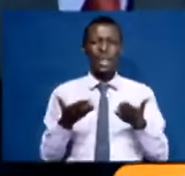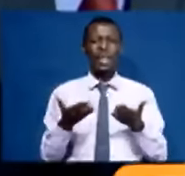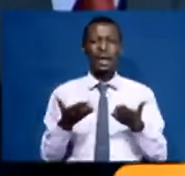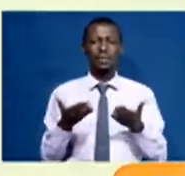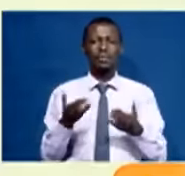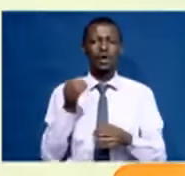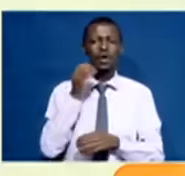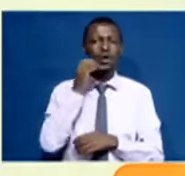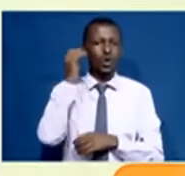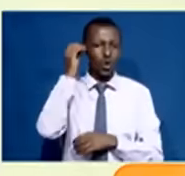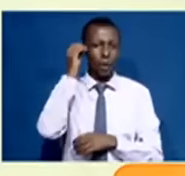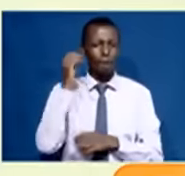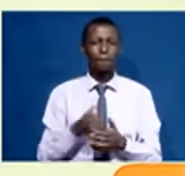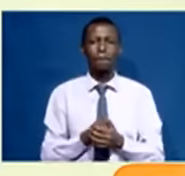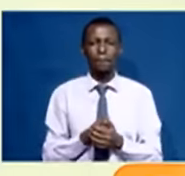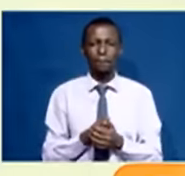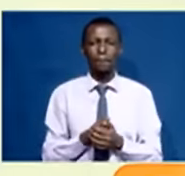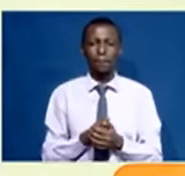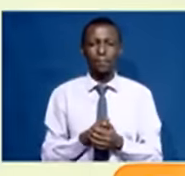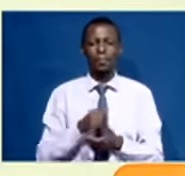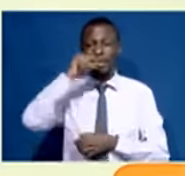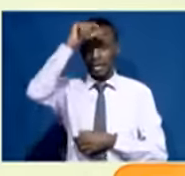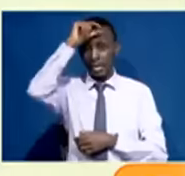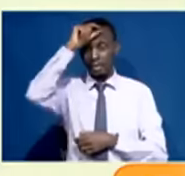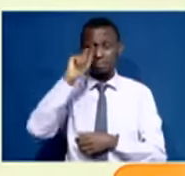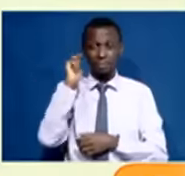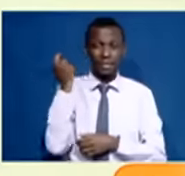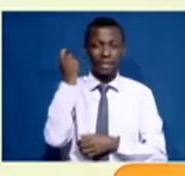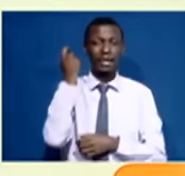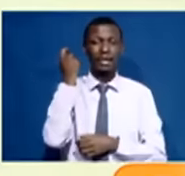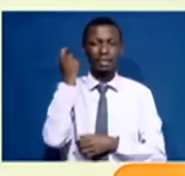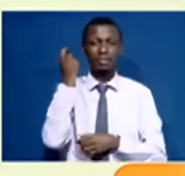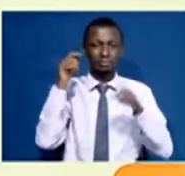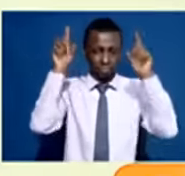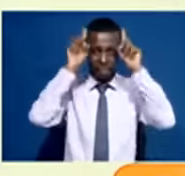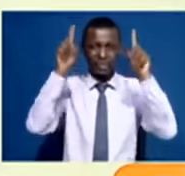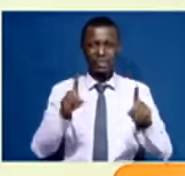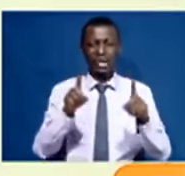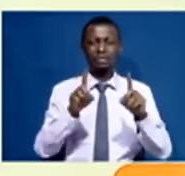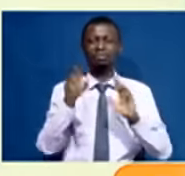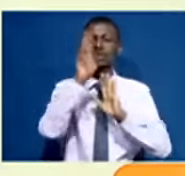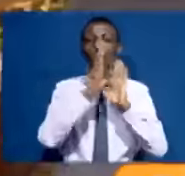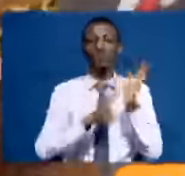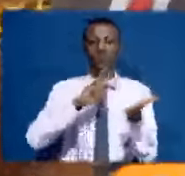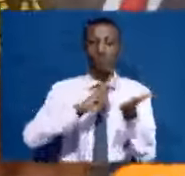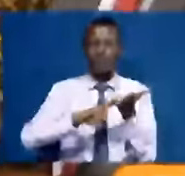home. This is why the government of Kenya has abolished the requirement of visas for all